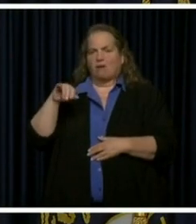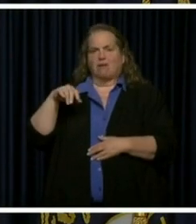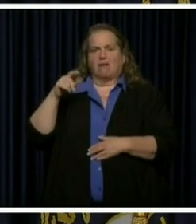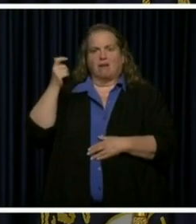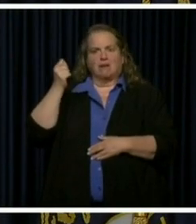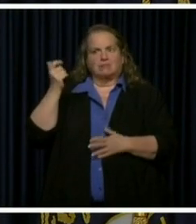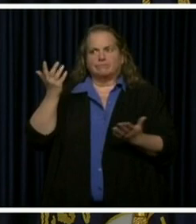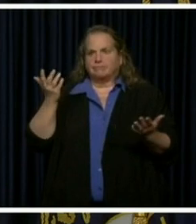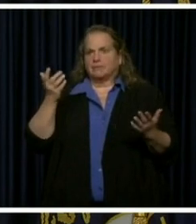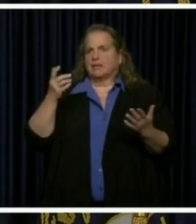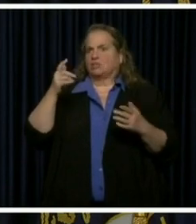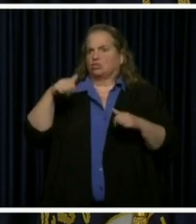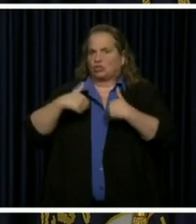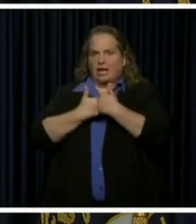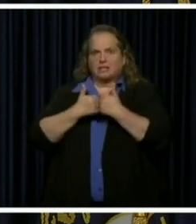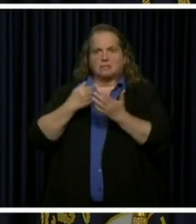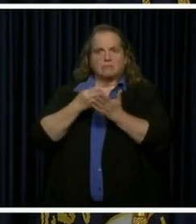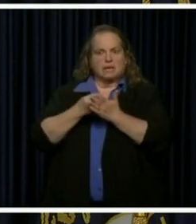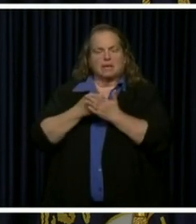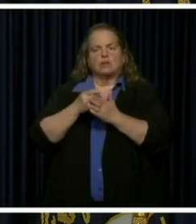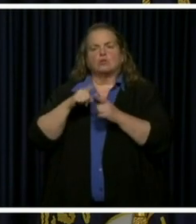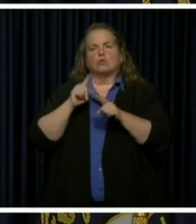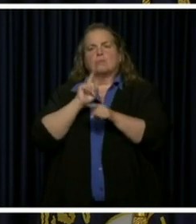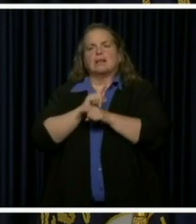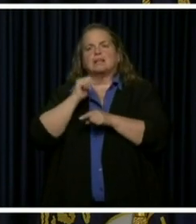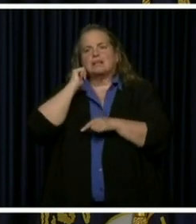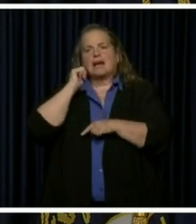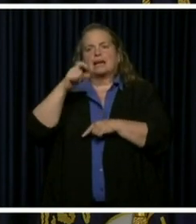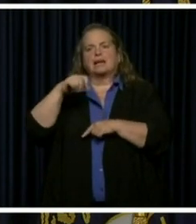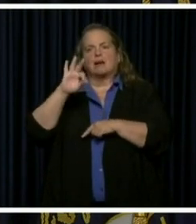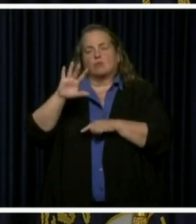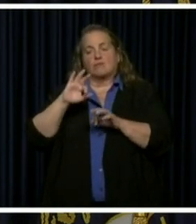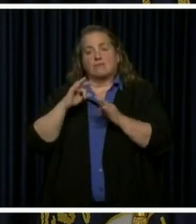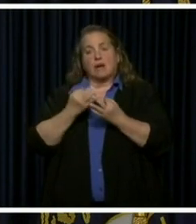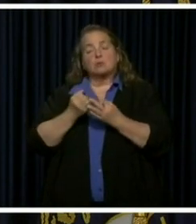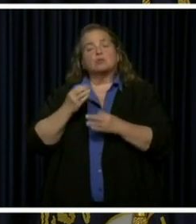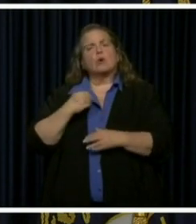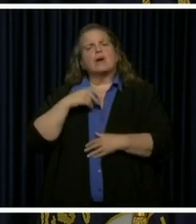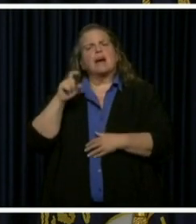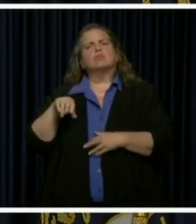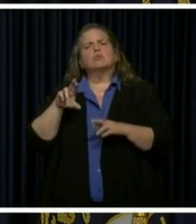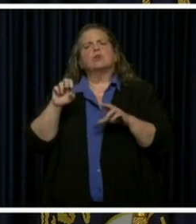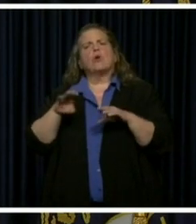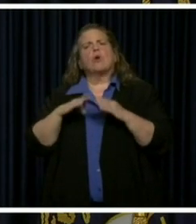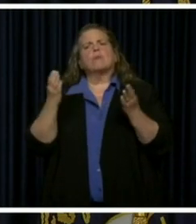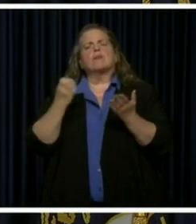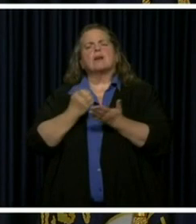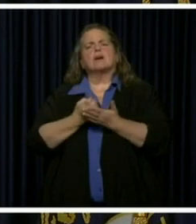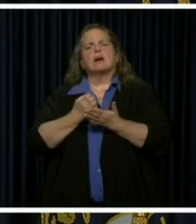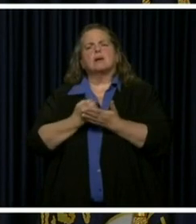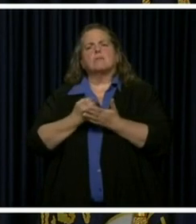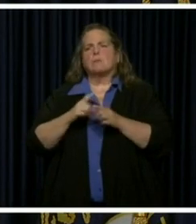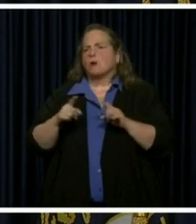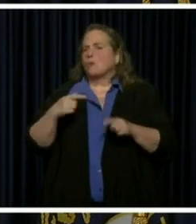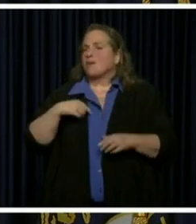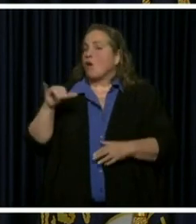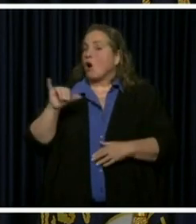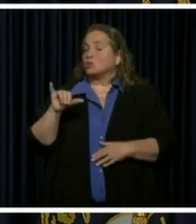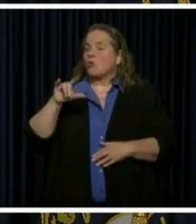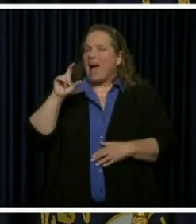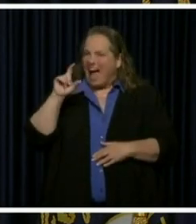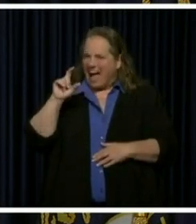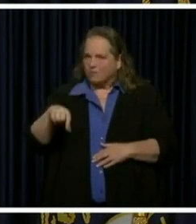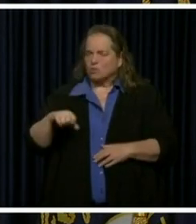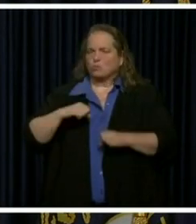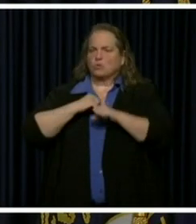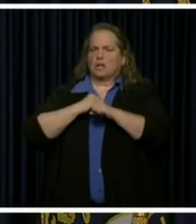being challenged just to meet the daily needs of their families. So we have to reopen the economy, but we also have to